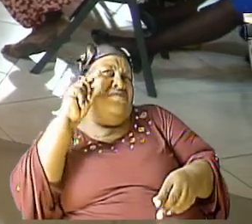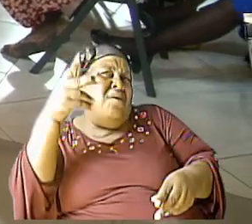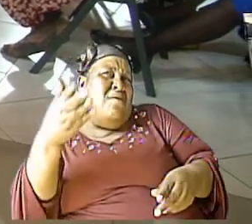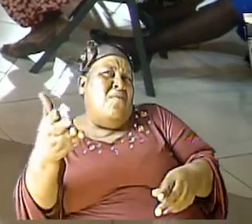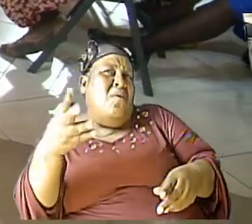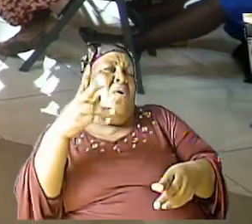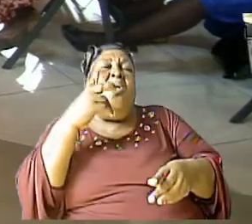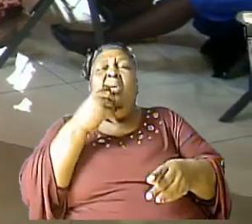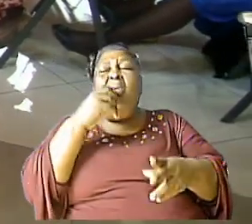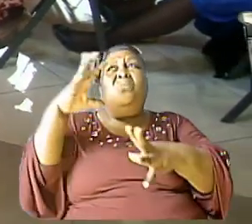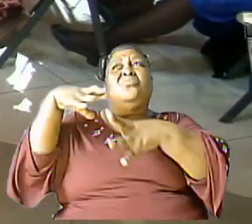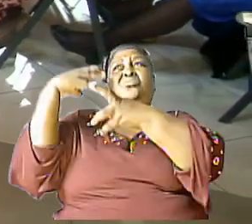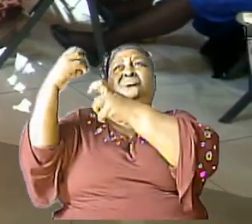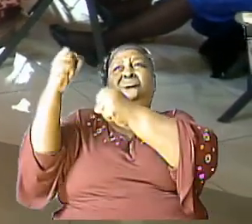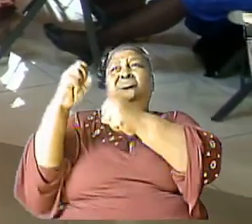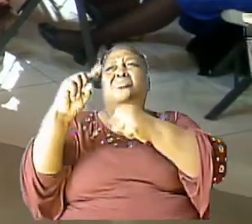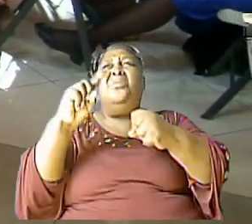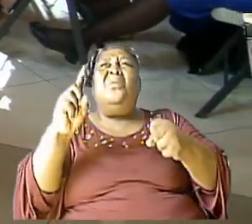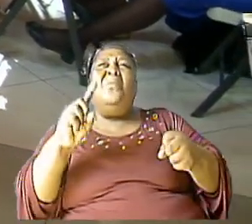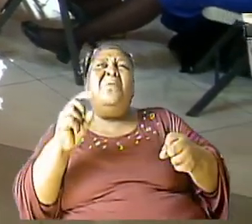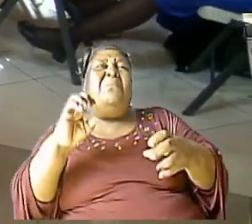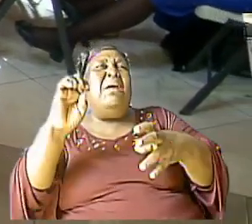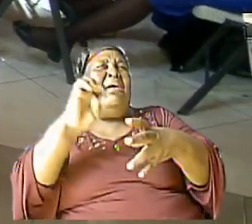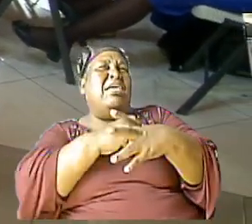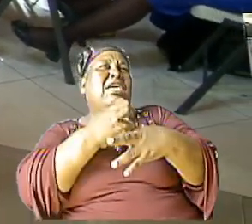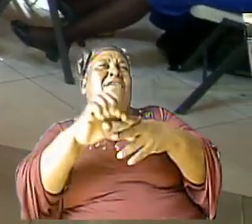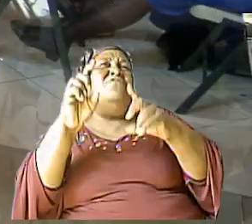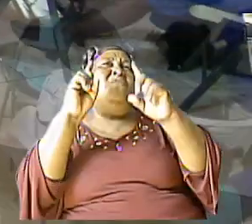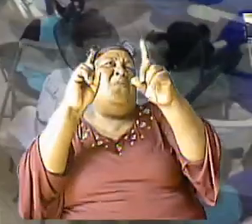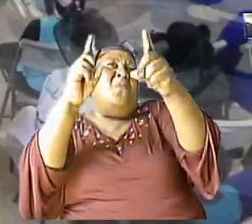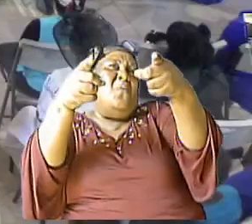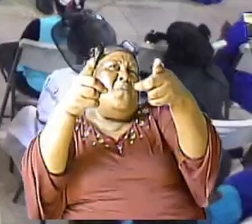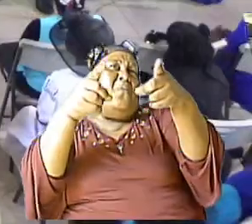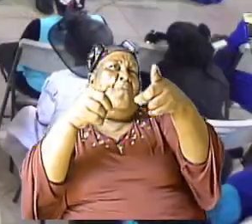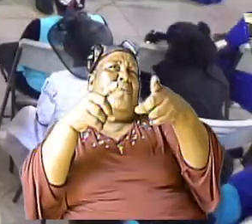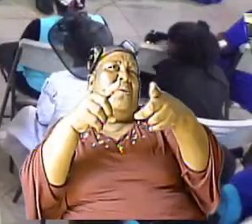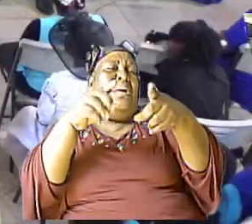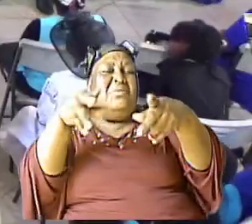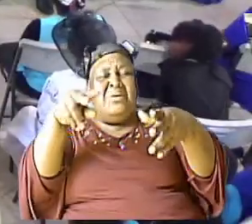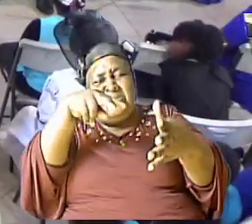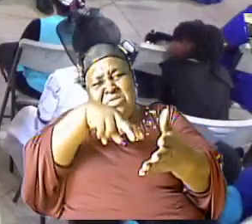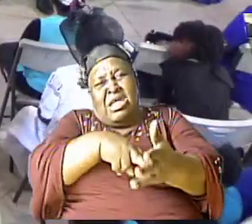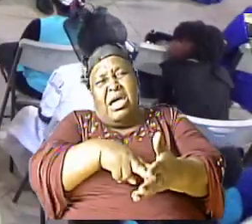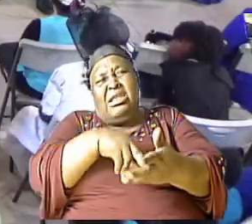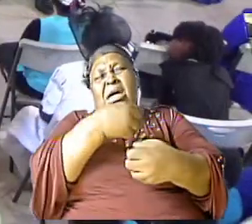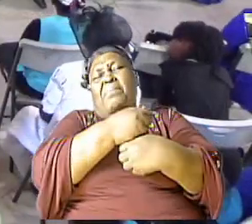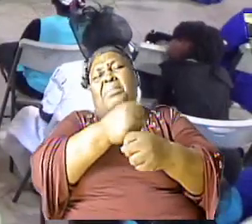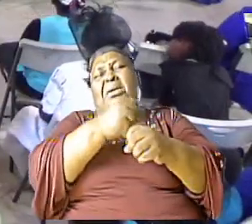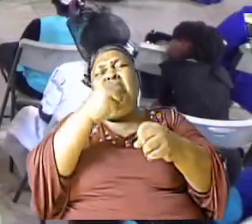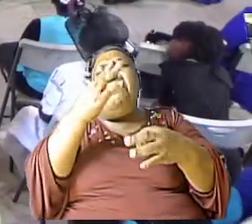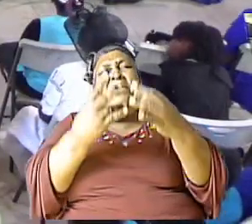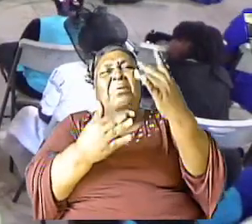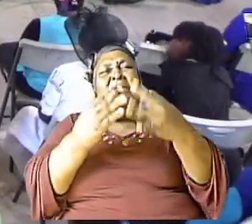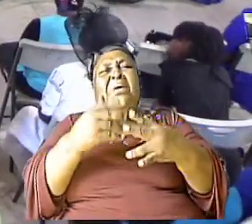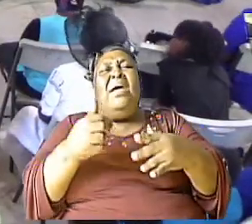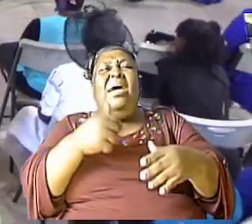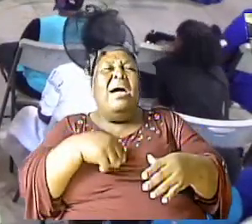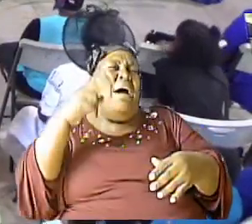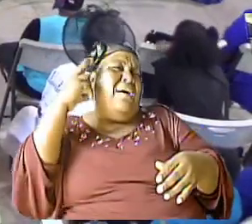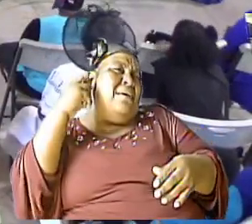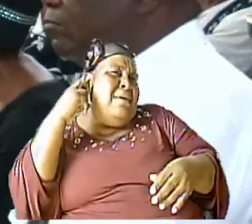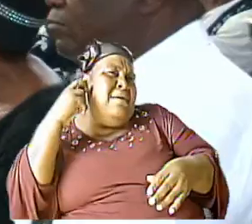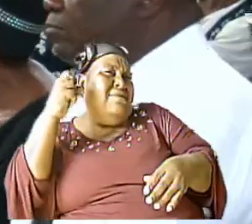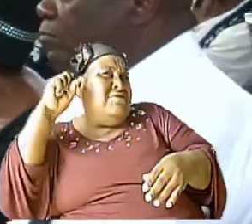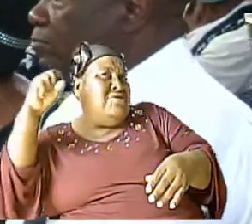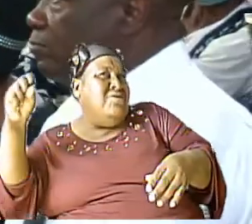to trust? Where am I to even turn? Should I just stand here and allow it to burn? But I hear the sound of